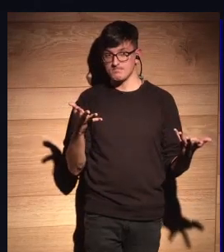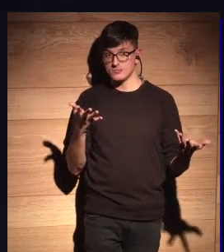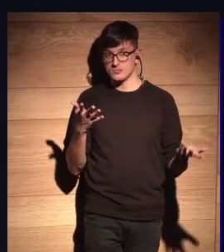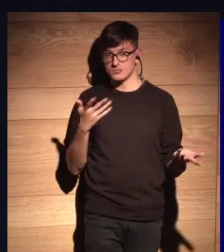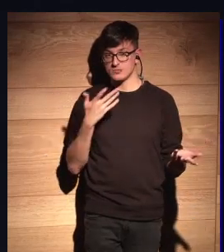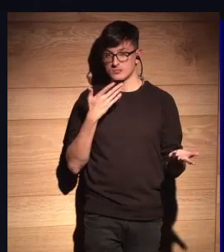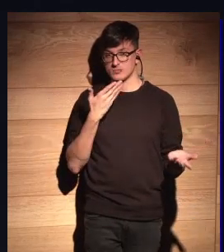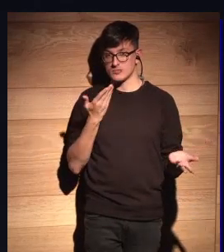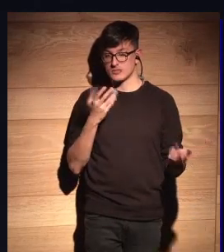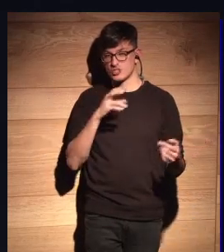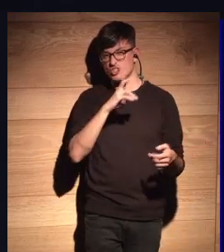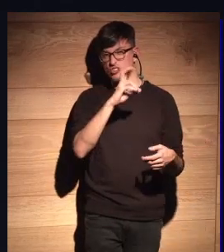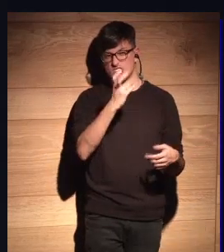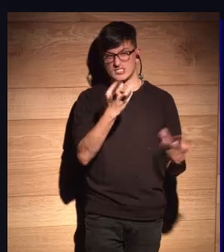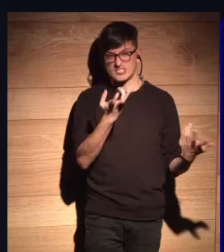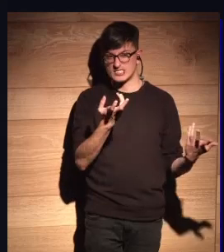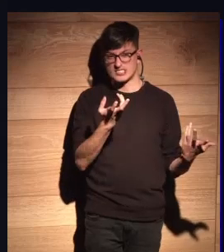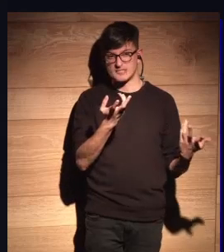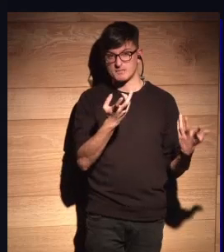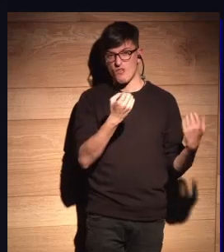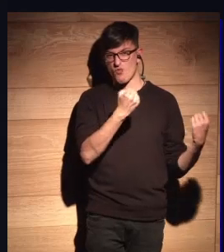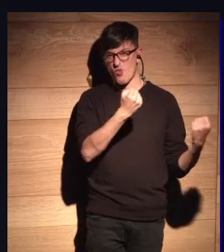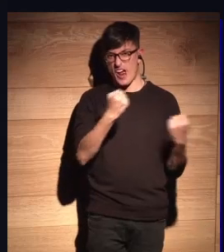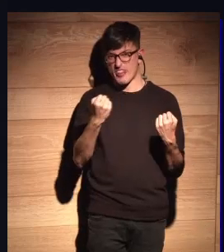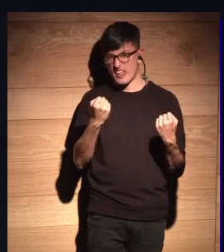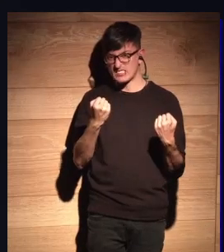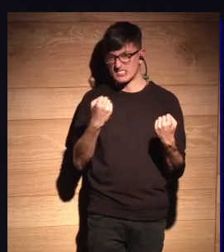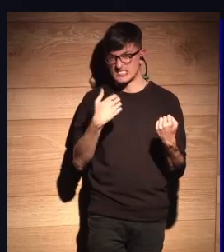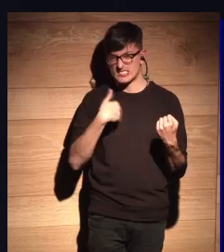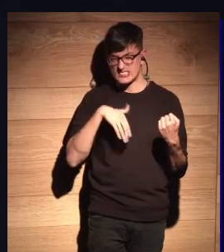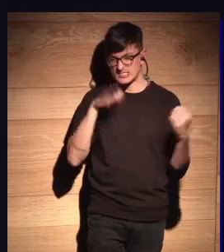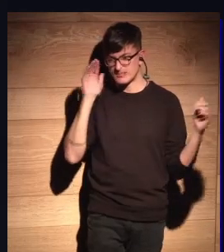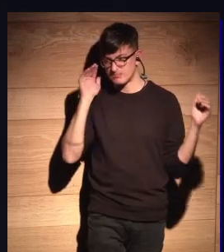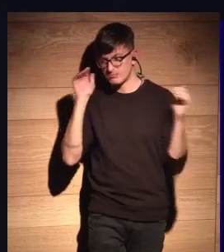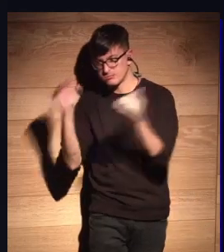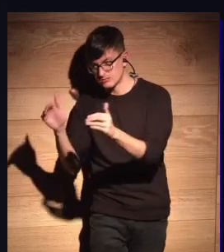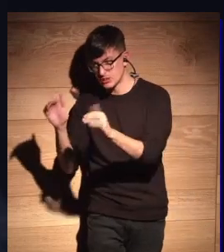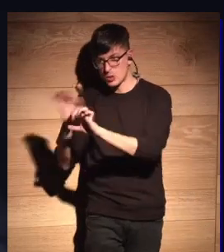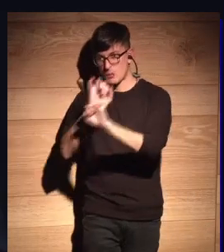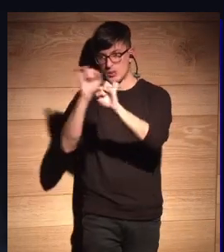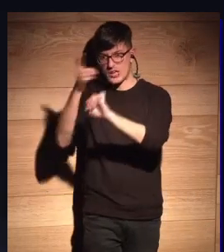under, she's under their protection. And since we're not there to really,